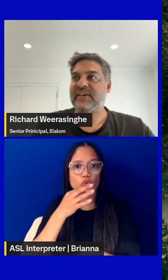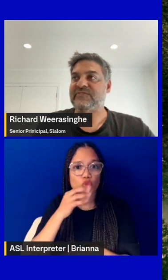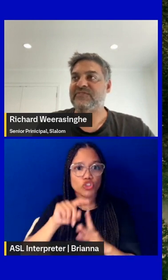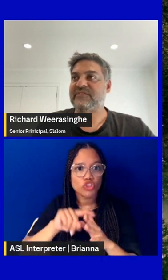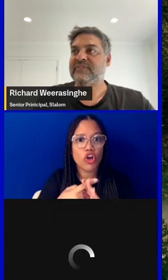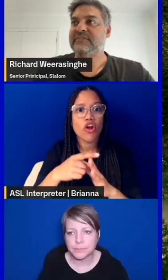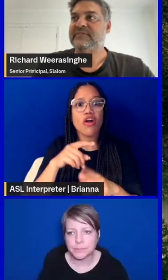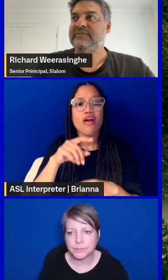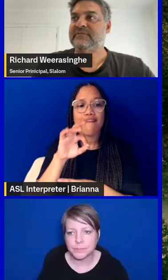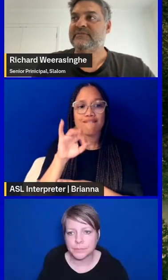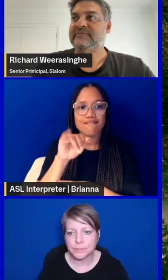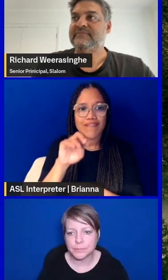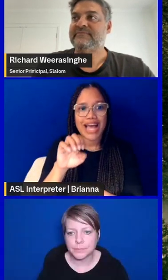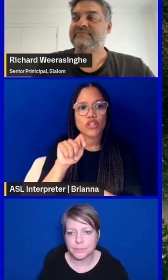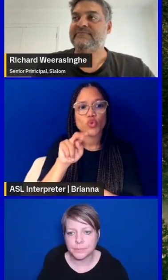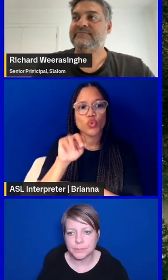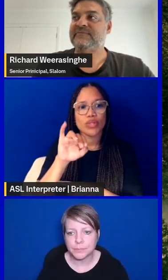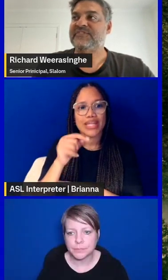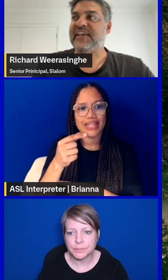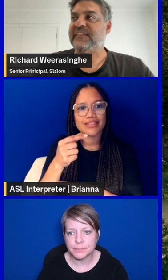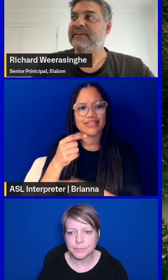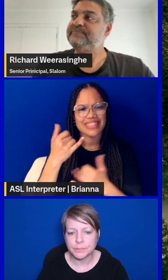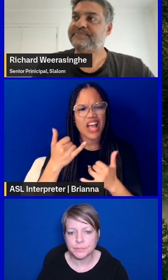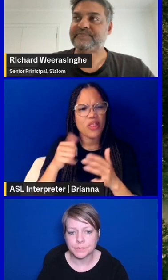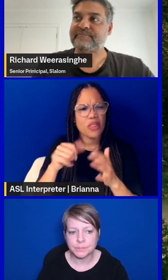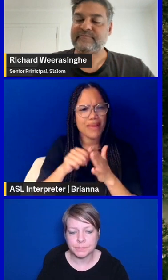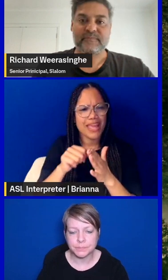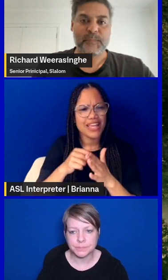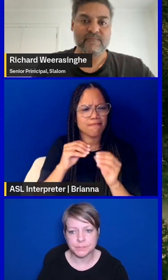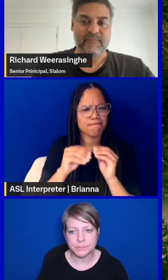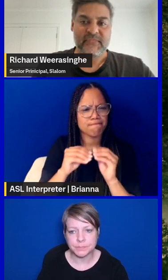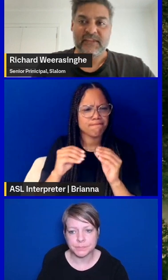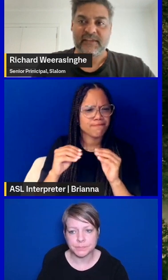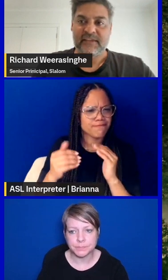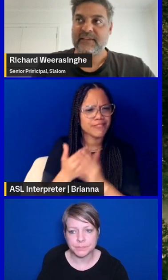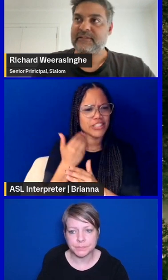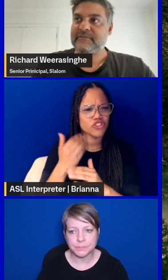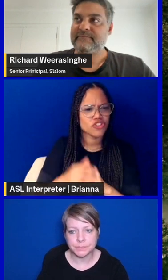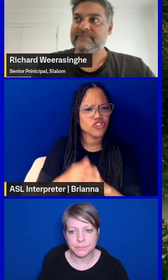the page. It's getting there.